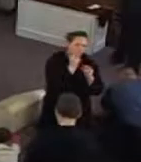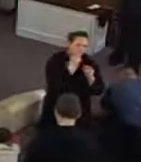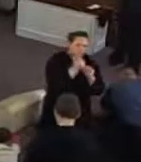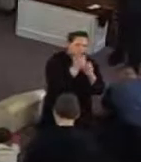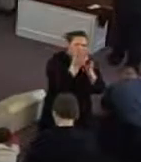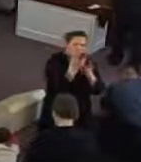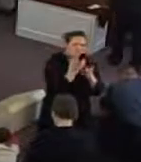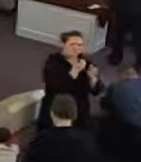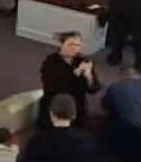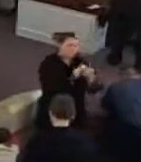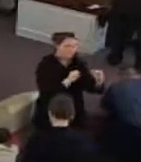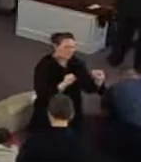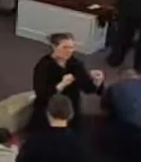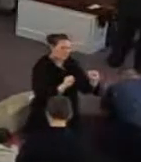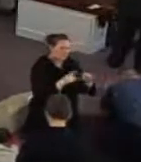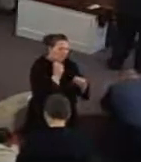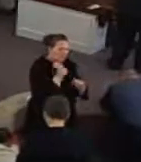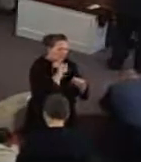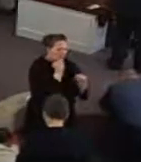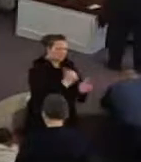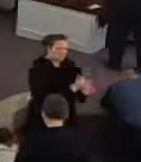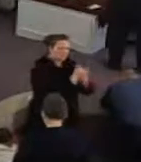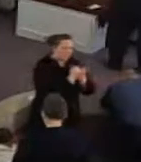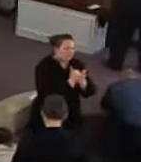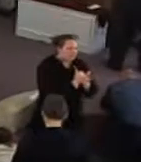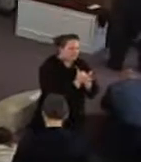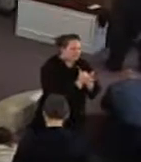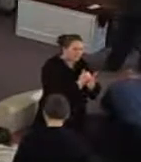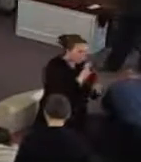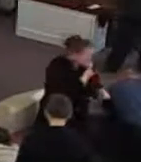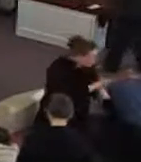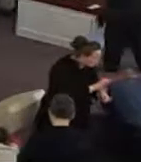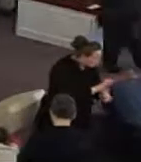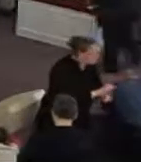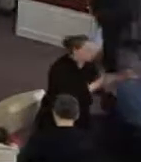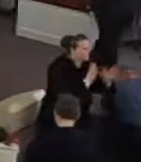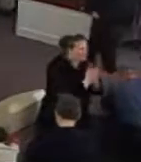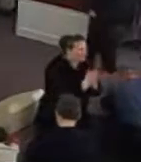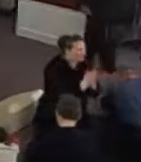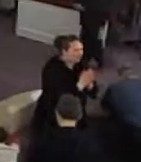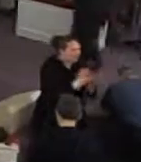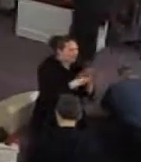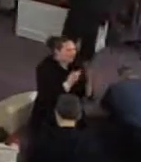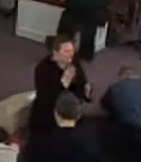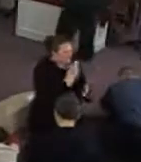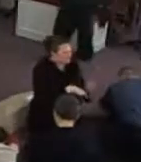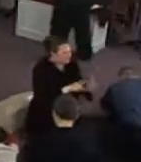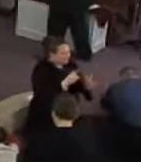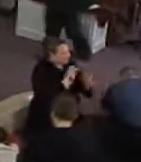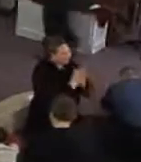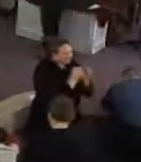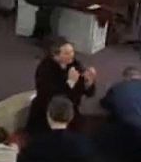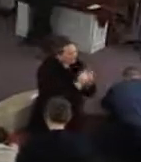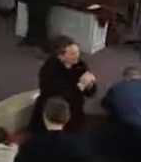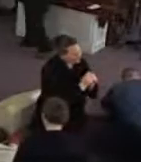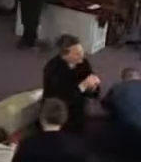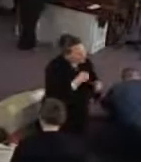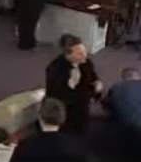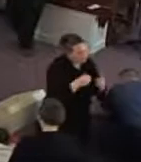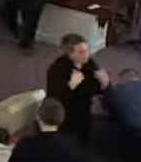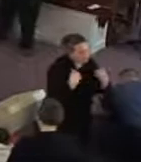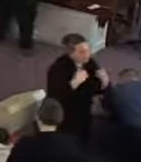saved. I need your help. Come on, church, let's pray. Find somebody to pray with. Come on, we need to have a